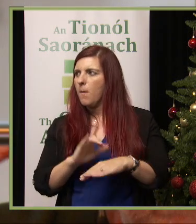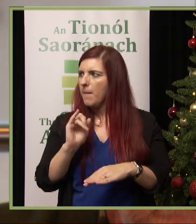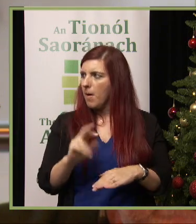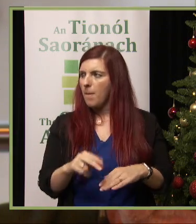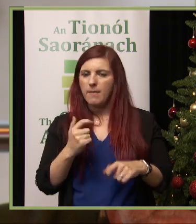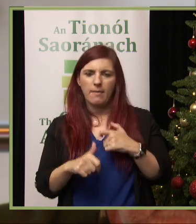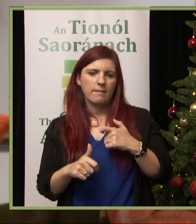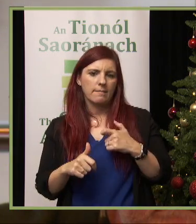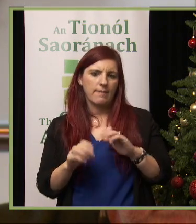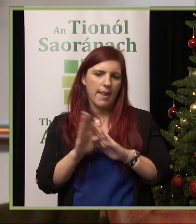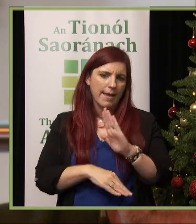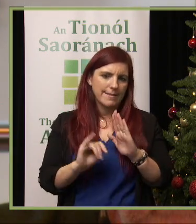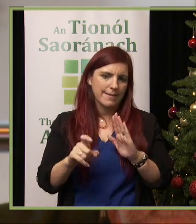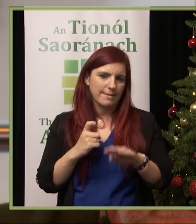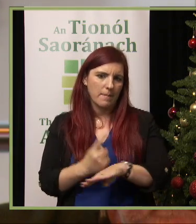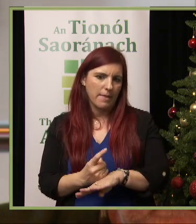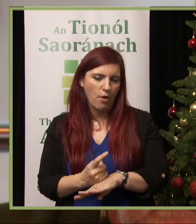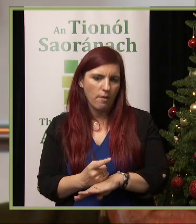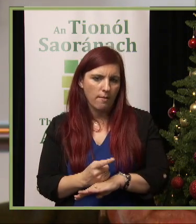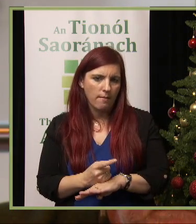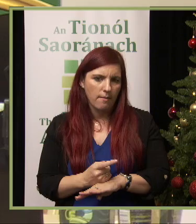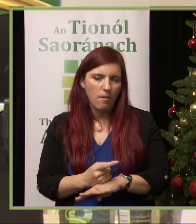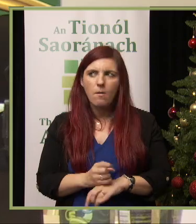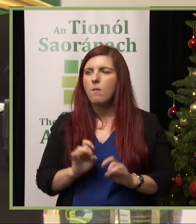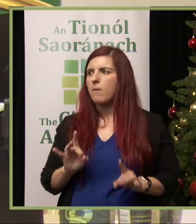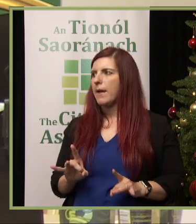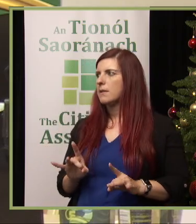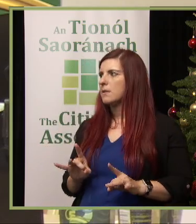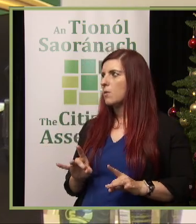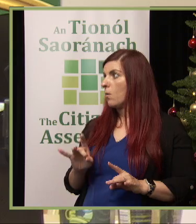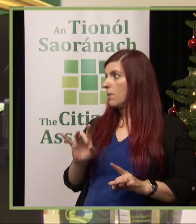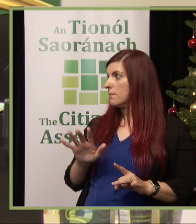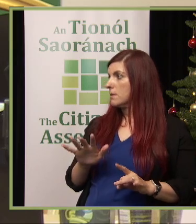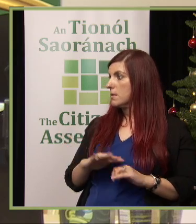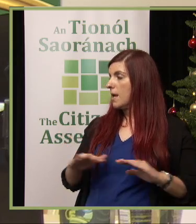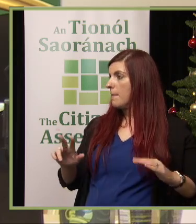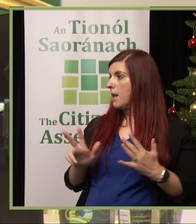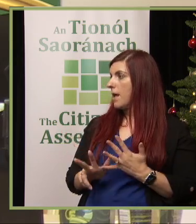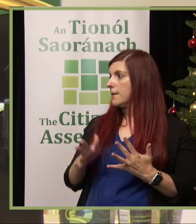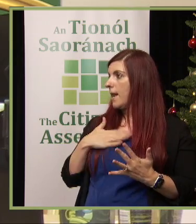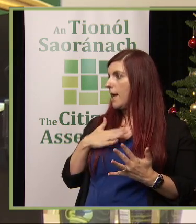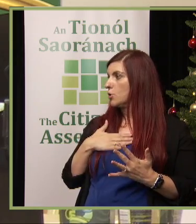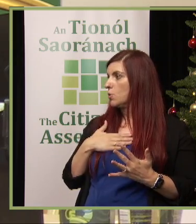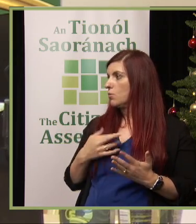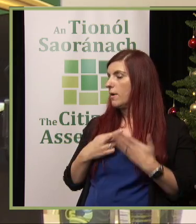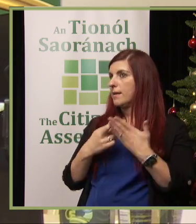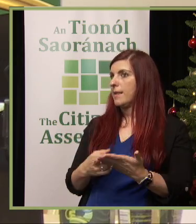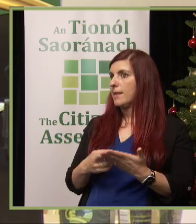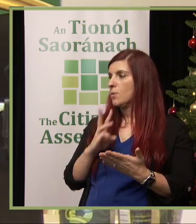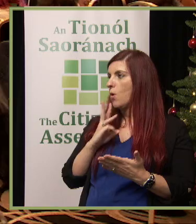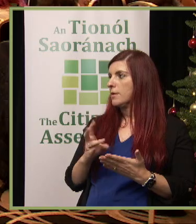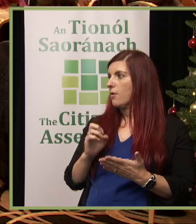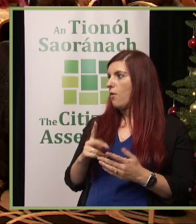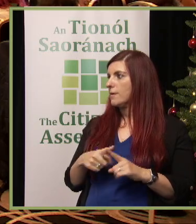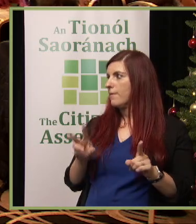less tax there will be levies to come. So would table 8 like to suggest this wording or a different wording? And Mary, I'll come to